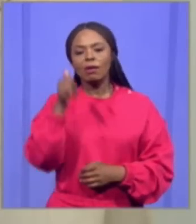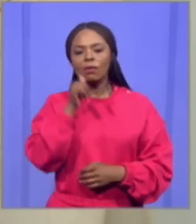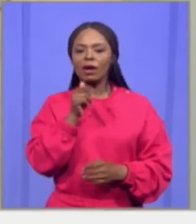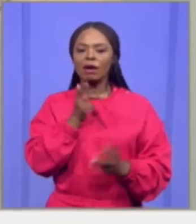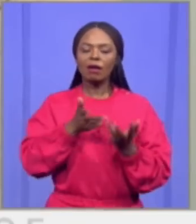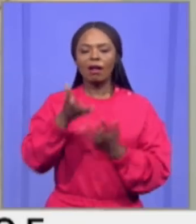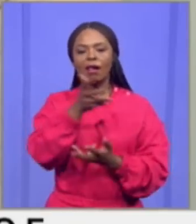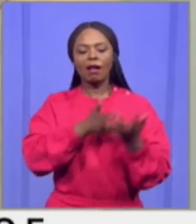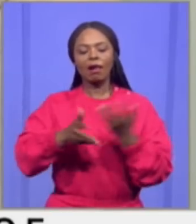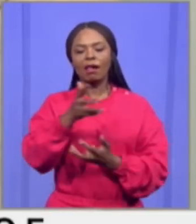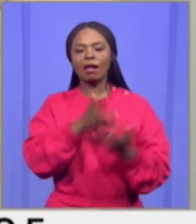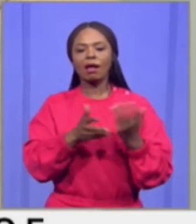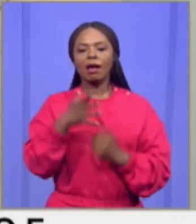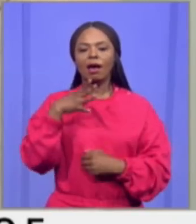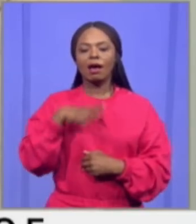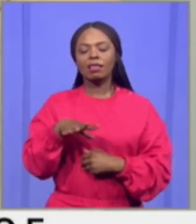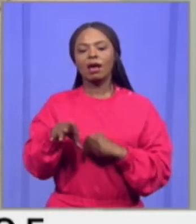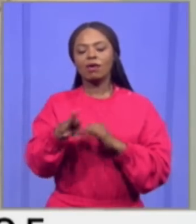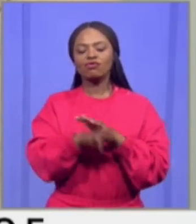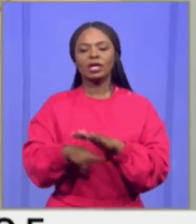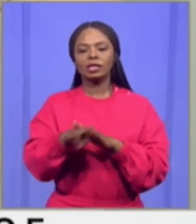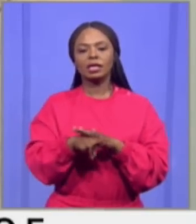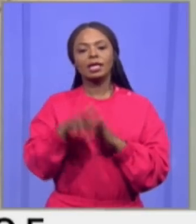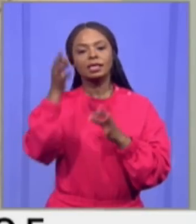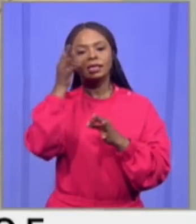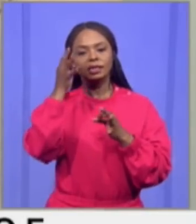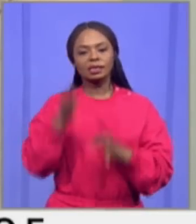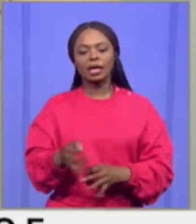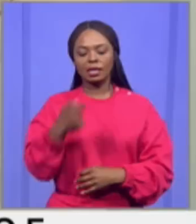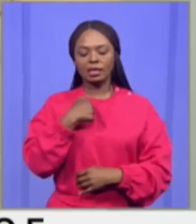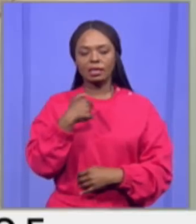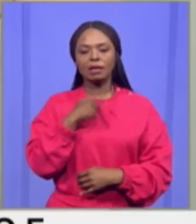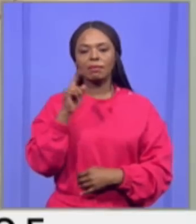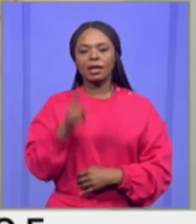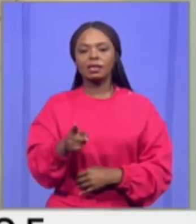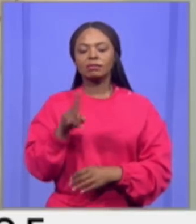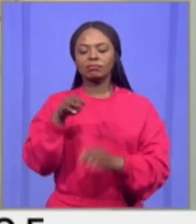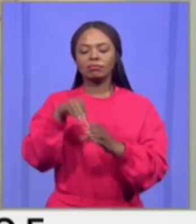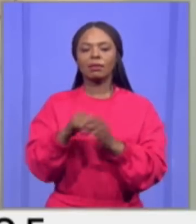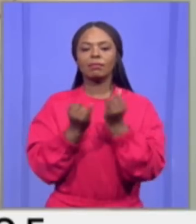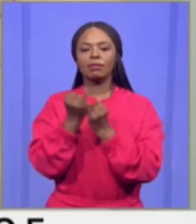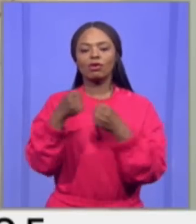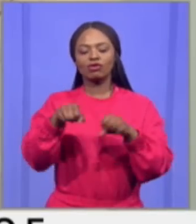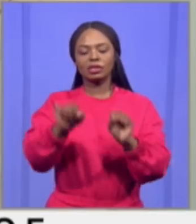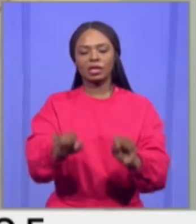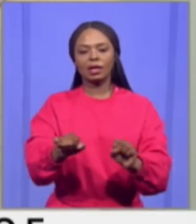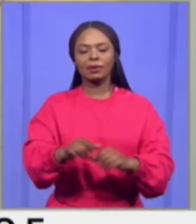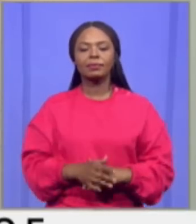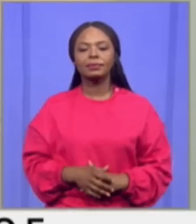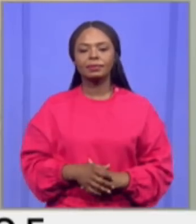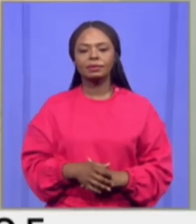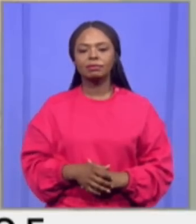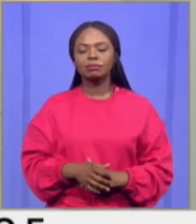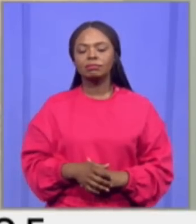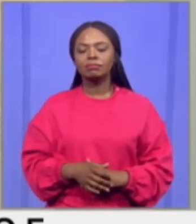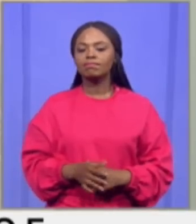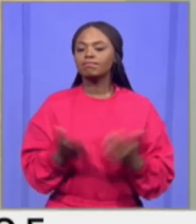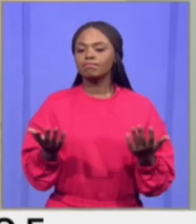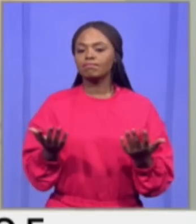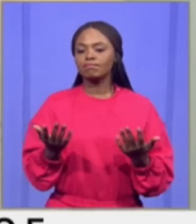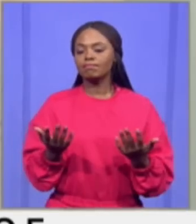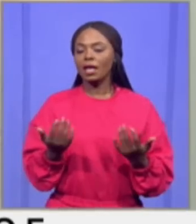other regions, it was decided that I must contest the position of chairperson. And there was a